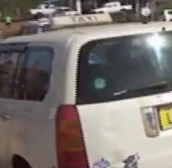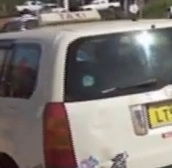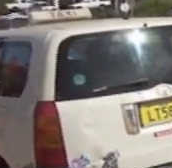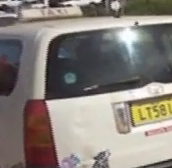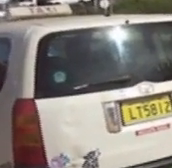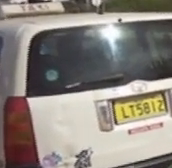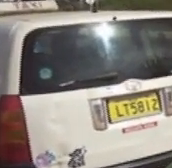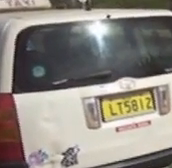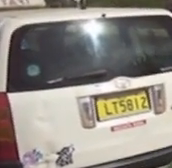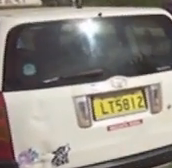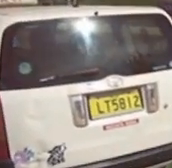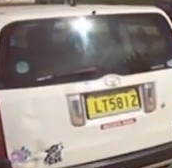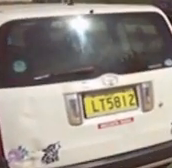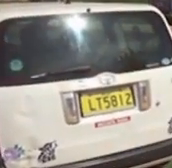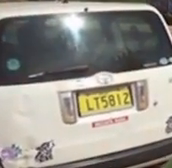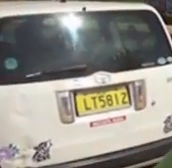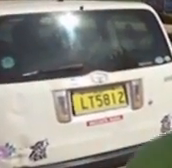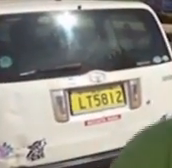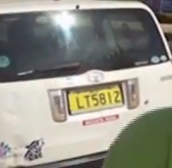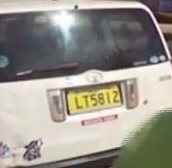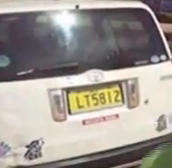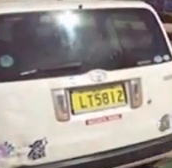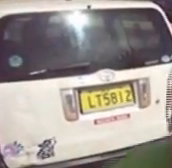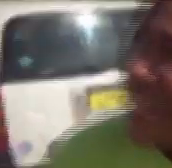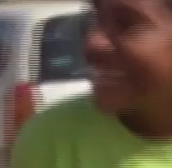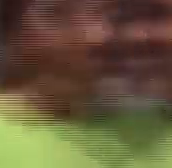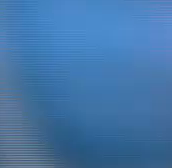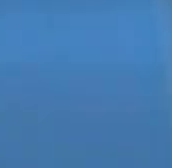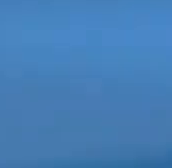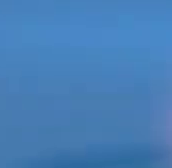from Nagaranga. Today FM rocks.